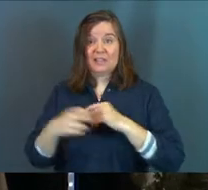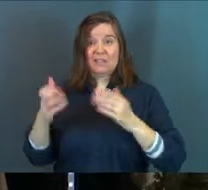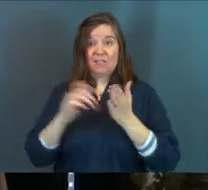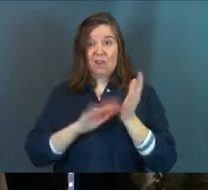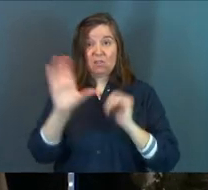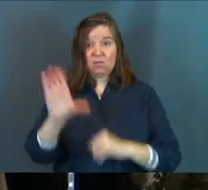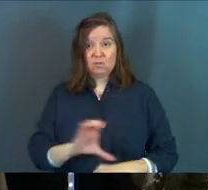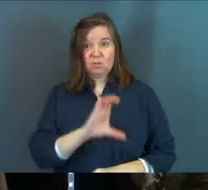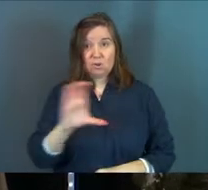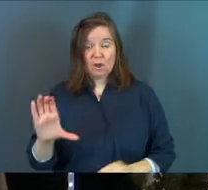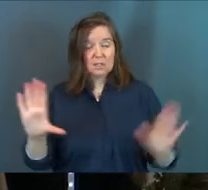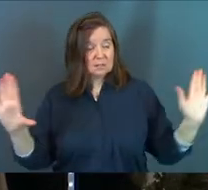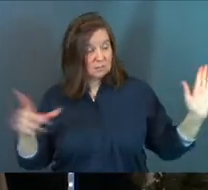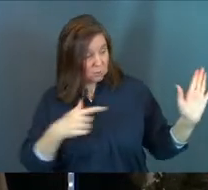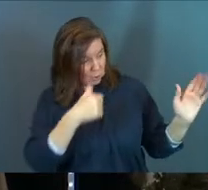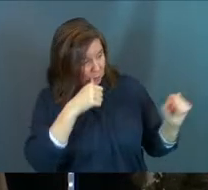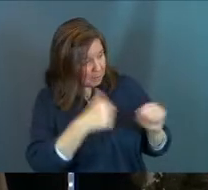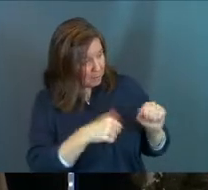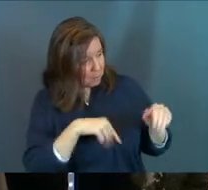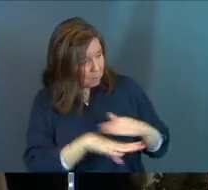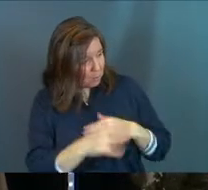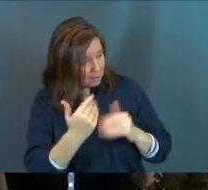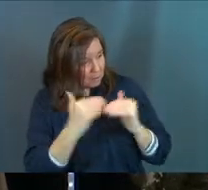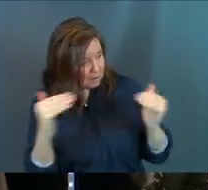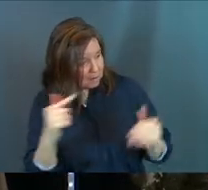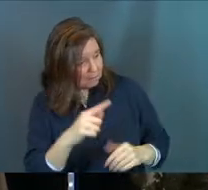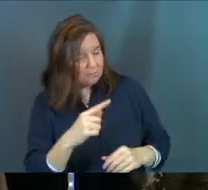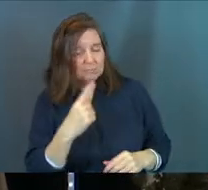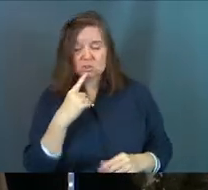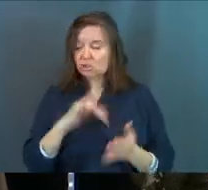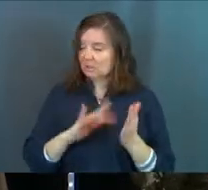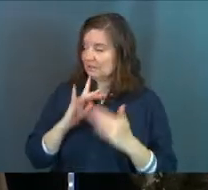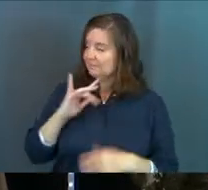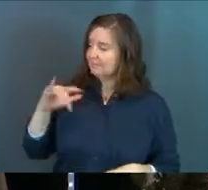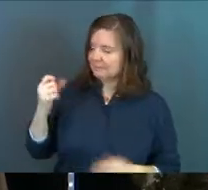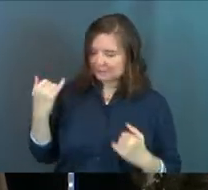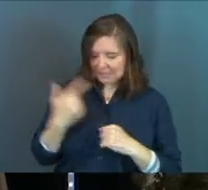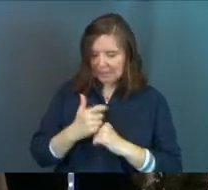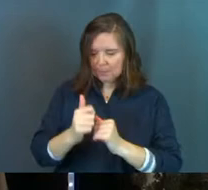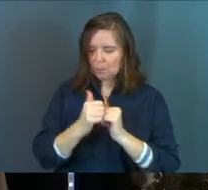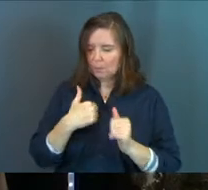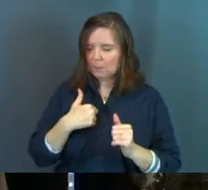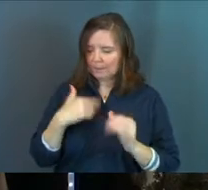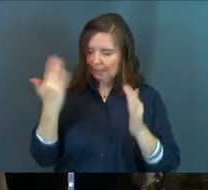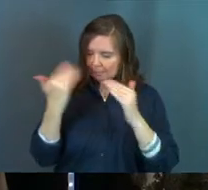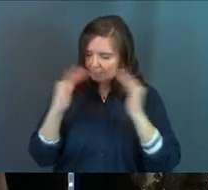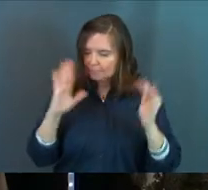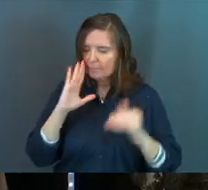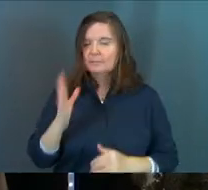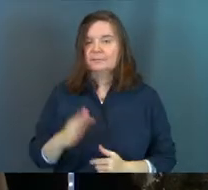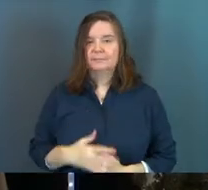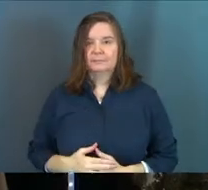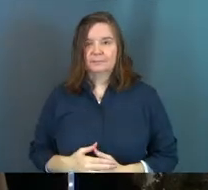cross prayed and just said, Jesus, would you remember me when you come into your kingdom? And Jesus said, today you'll be with me in paradise.